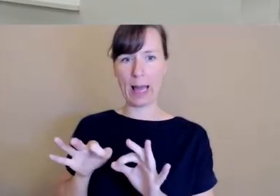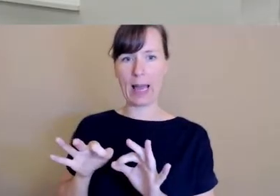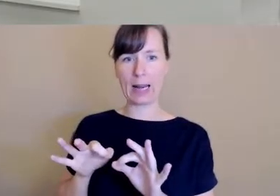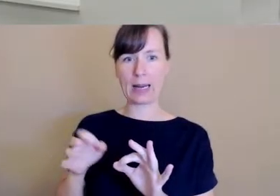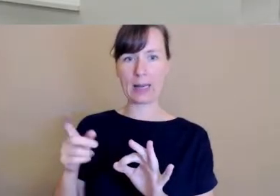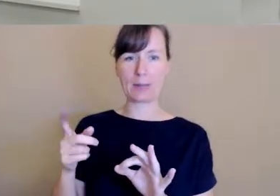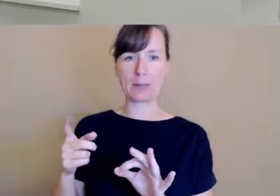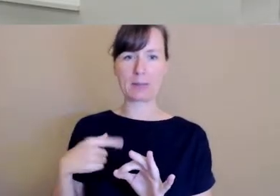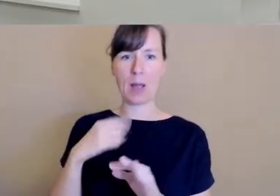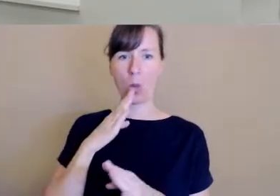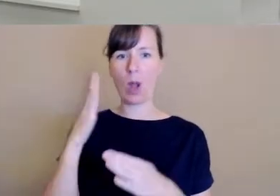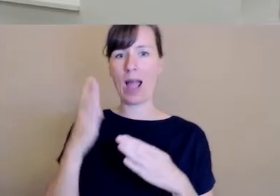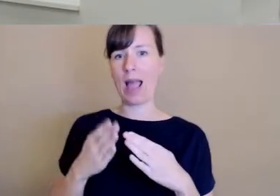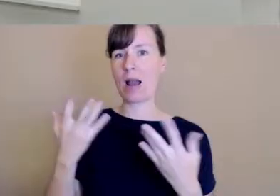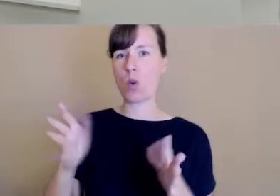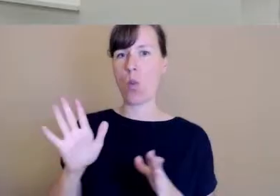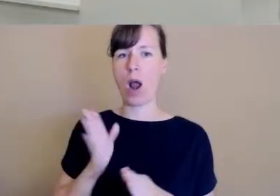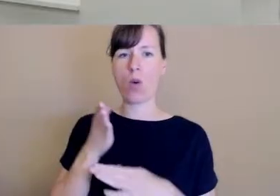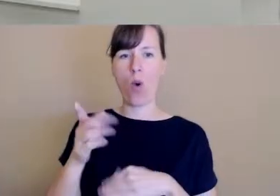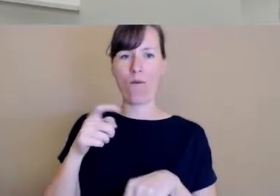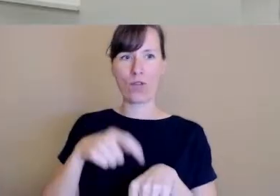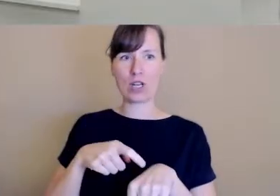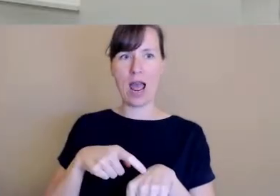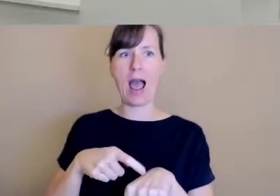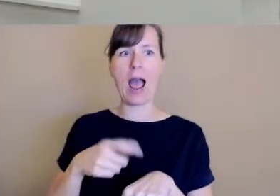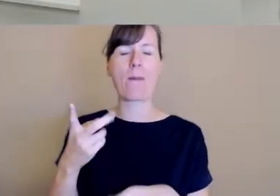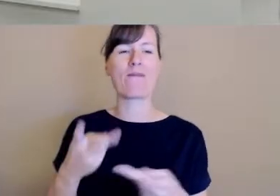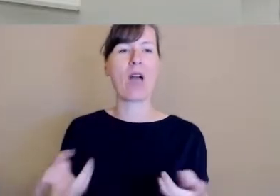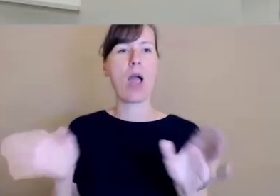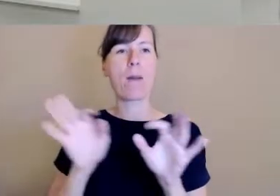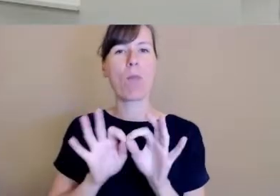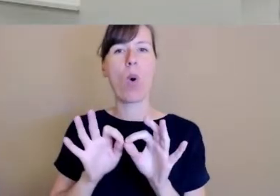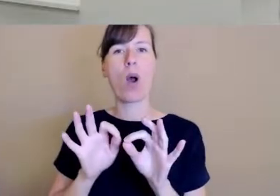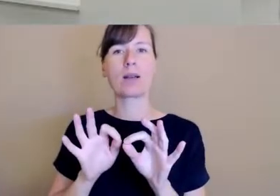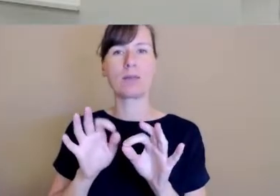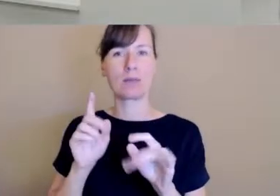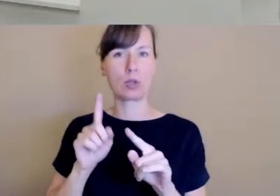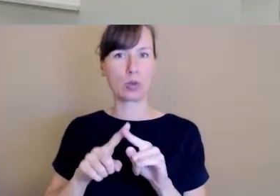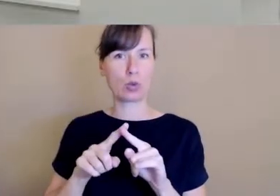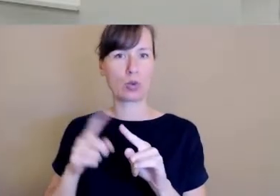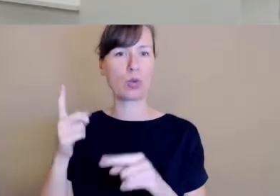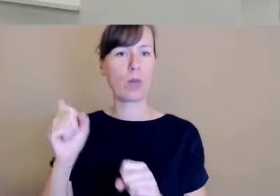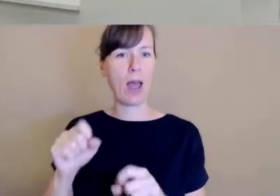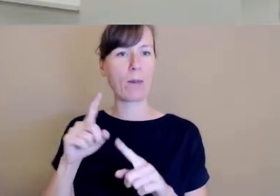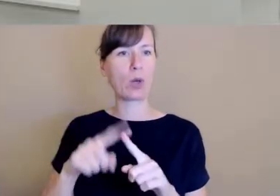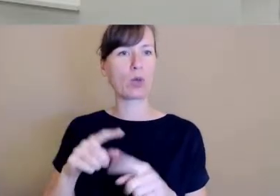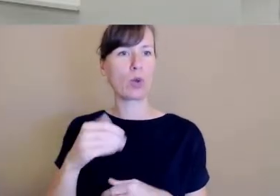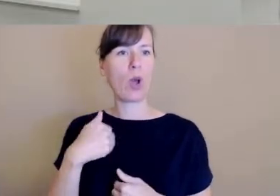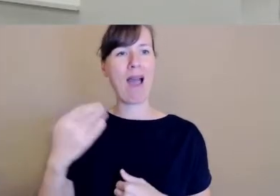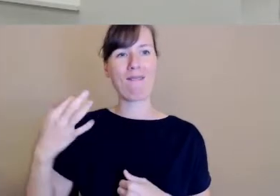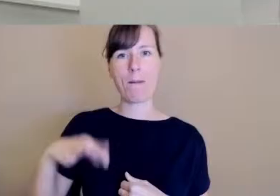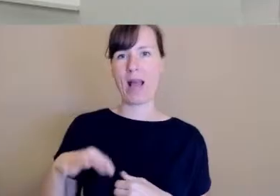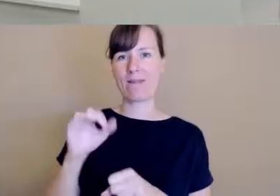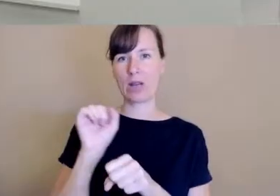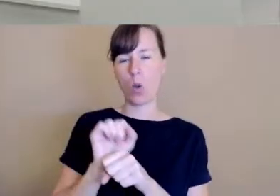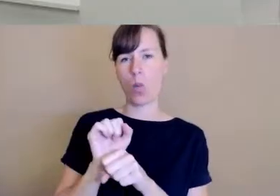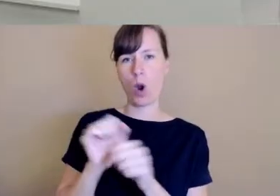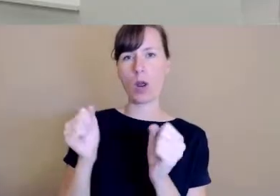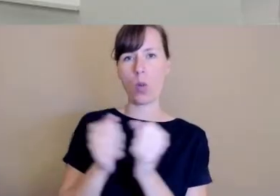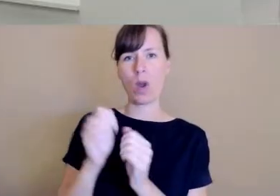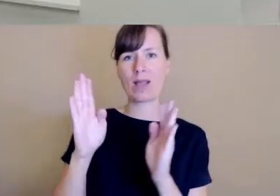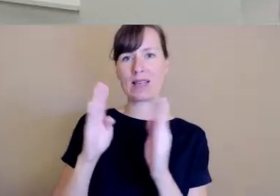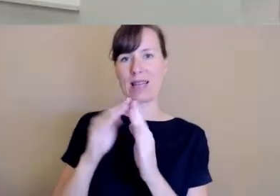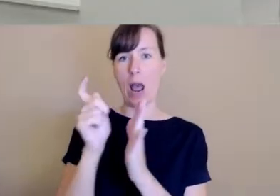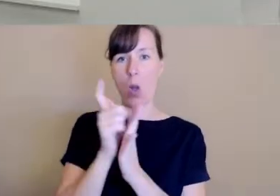time. It's very important and very valuable for us to be able to have benefit of working with the town attorneys,